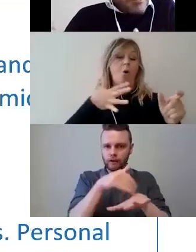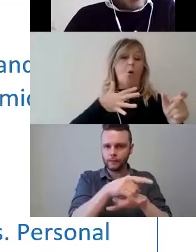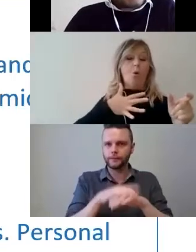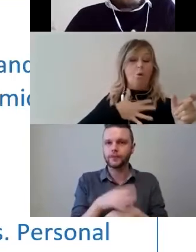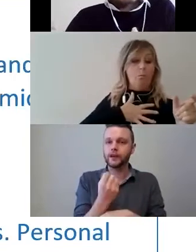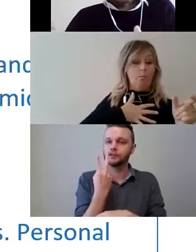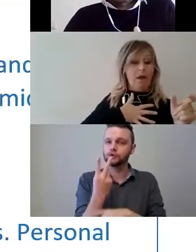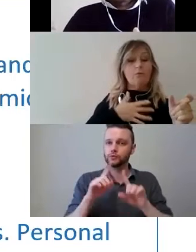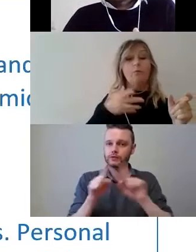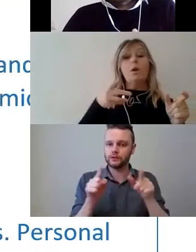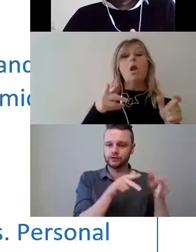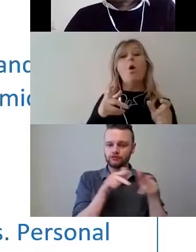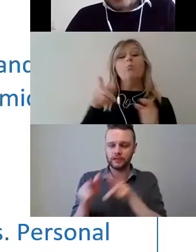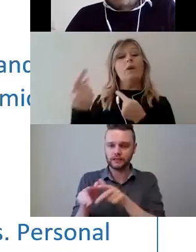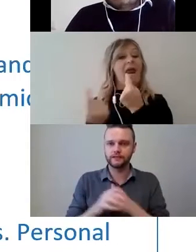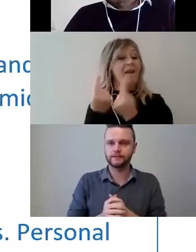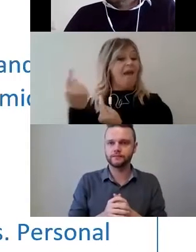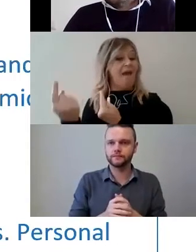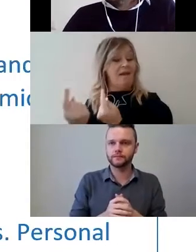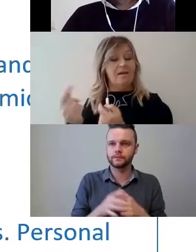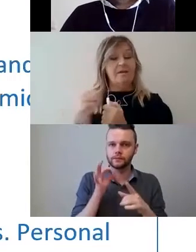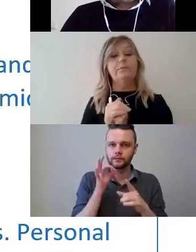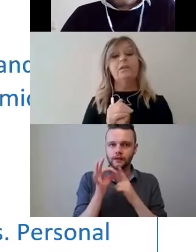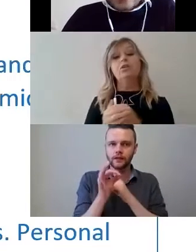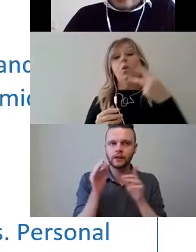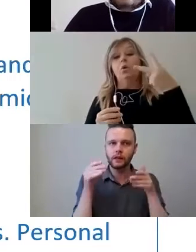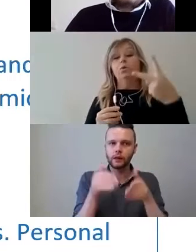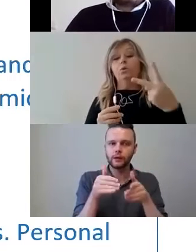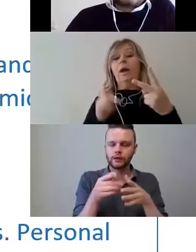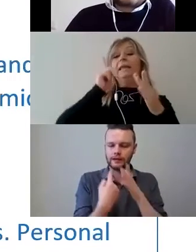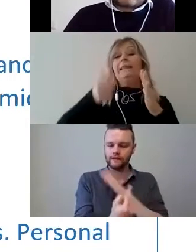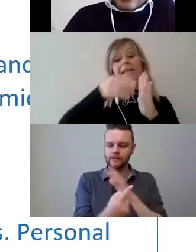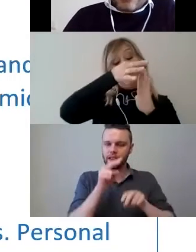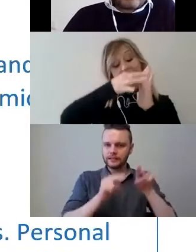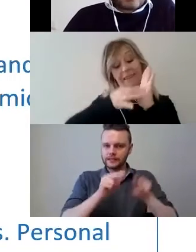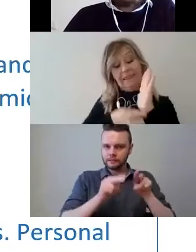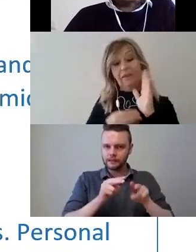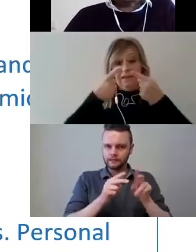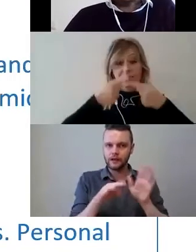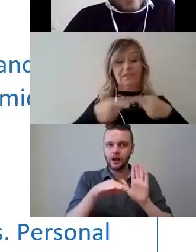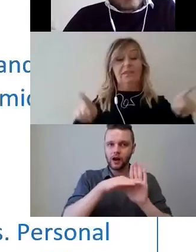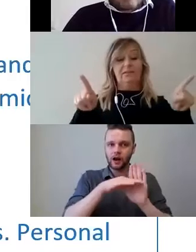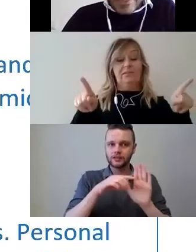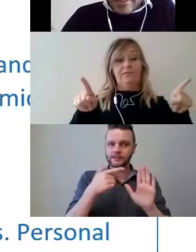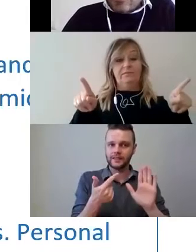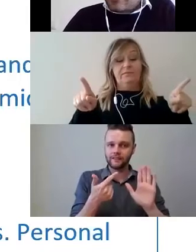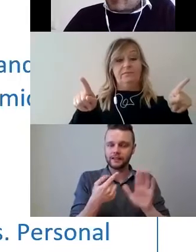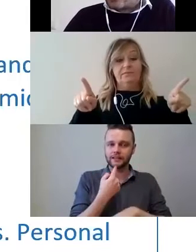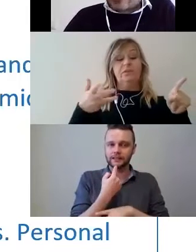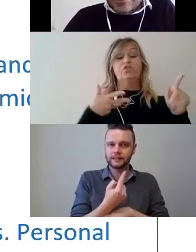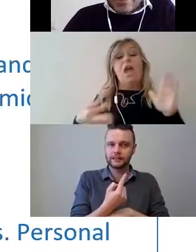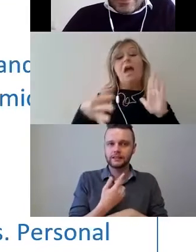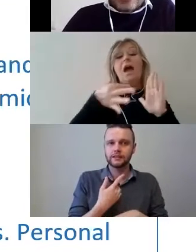different directives, specifically in terms of individual assessment. The Article 7 of the Directive 800